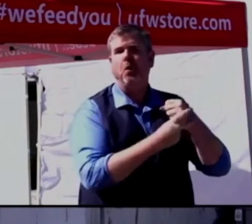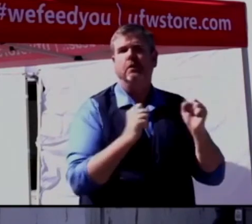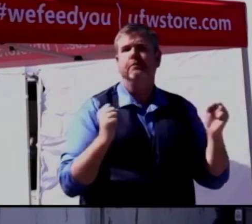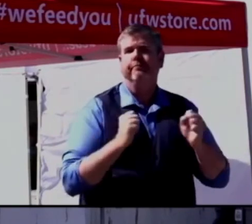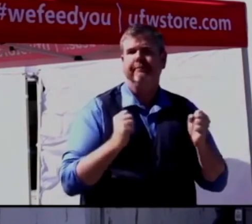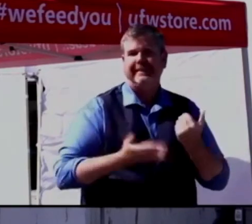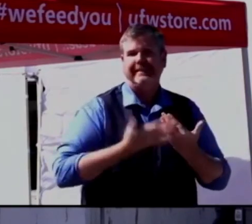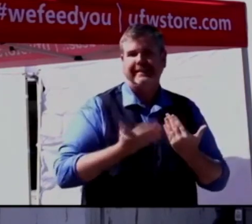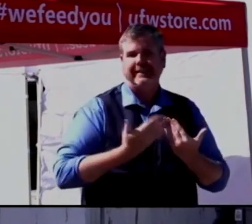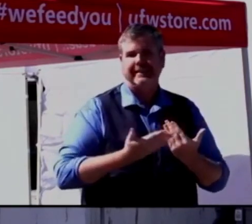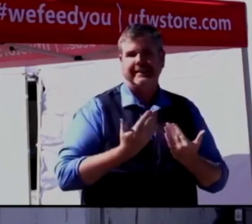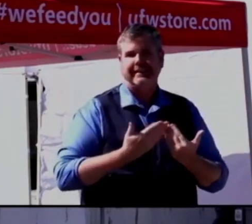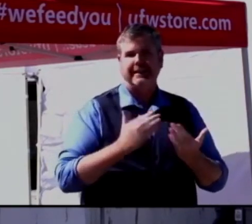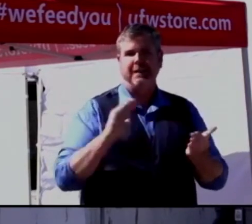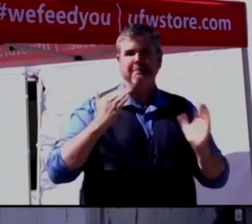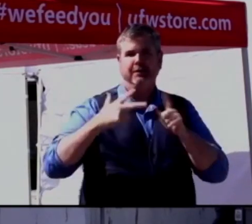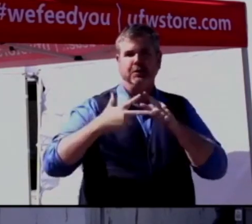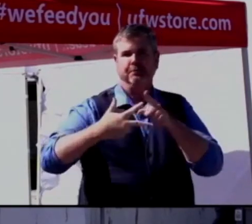exciting.